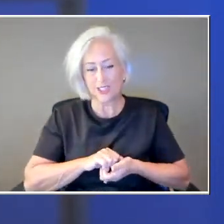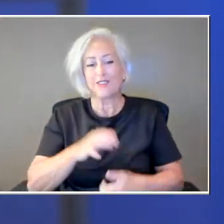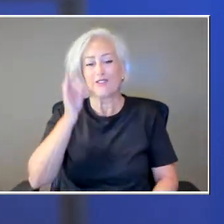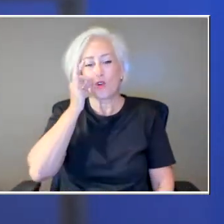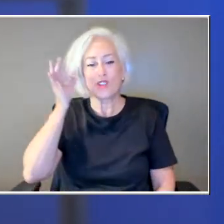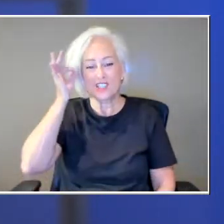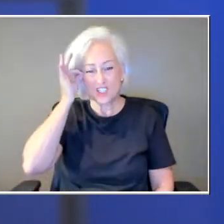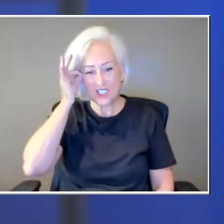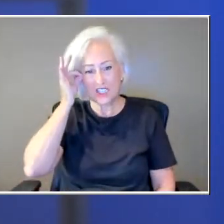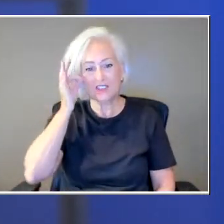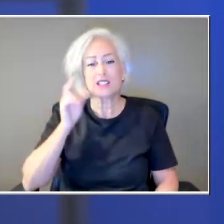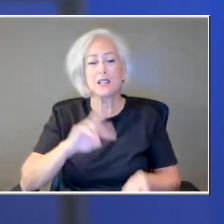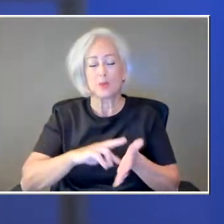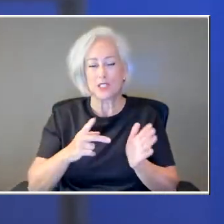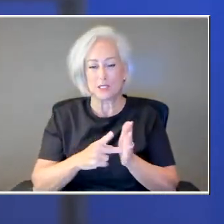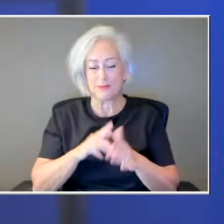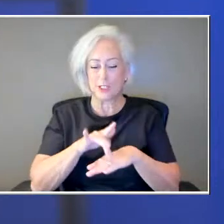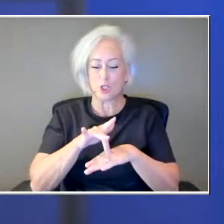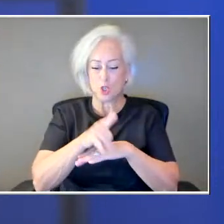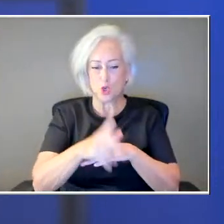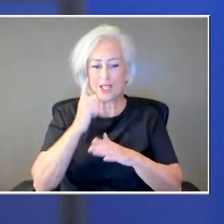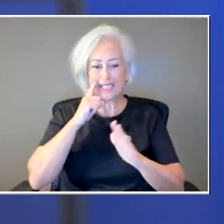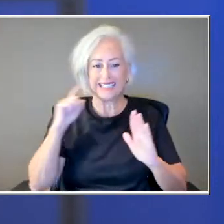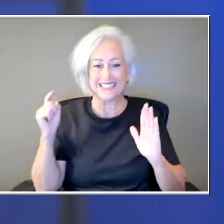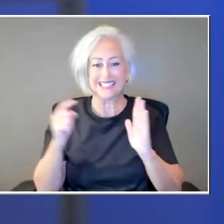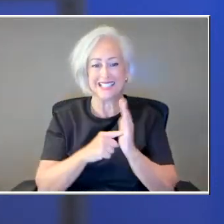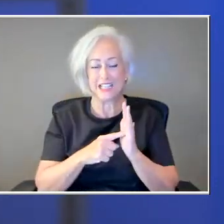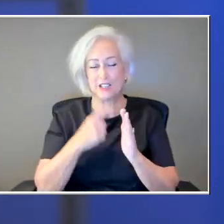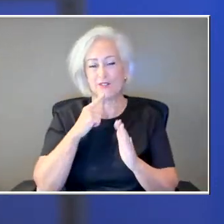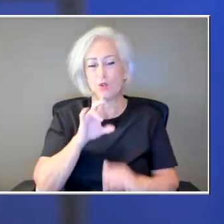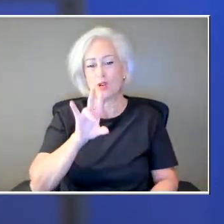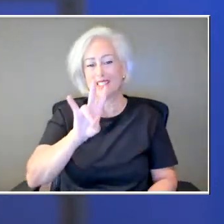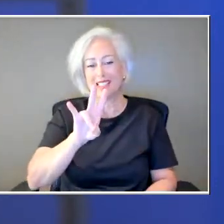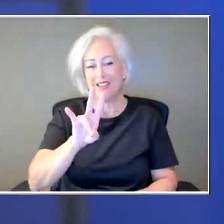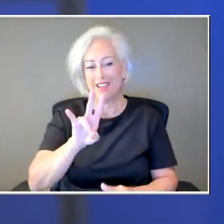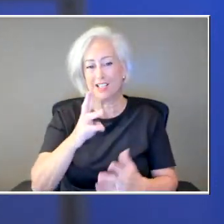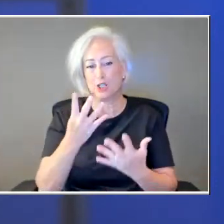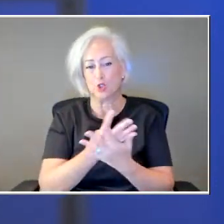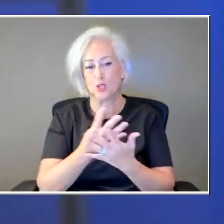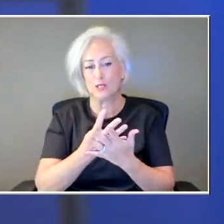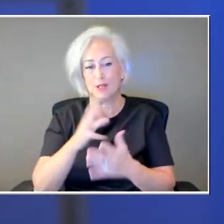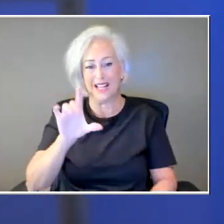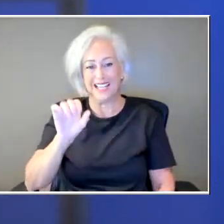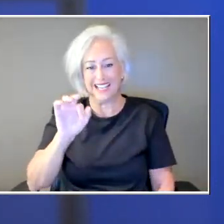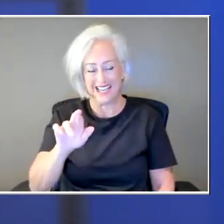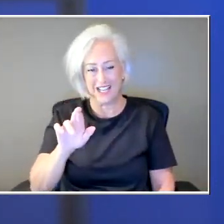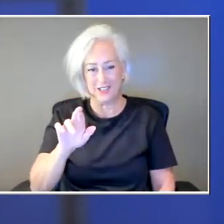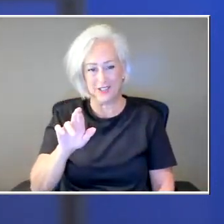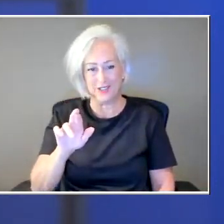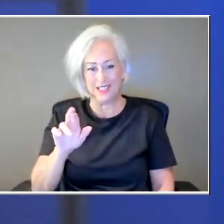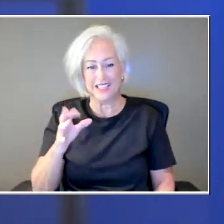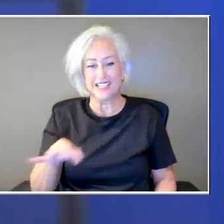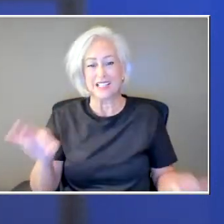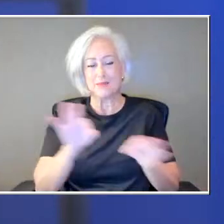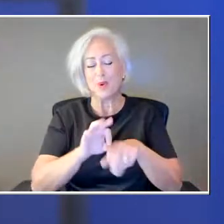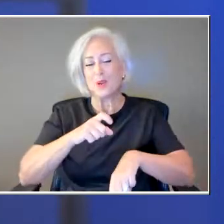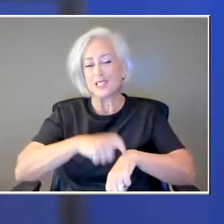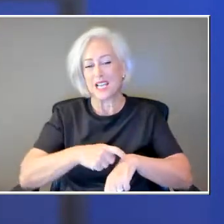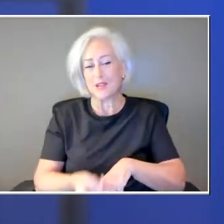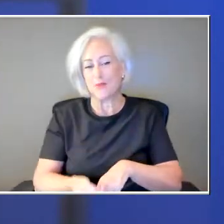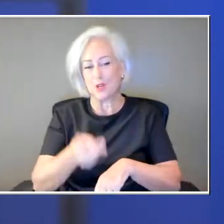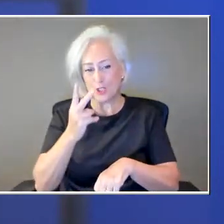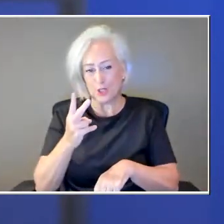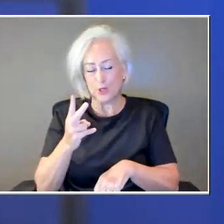early detection of 7 screenable cancers, and we want to show everyone the big moment when 2 Chiefs defensive tackles